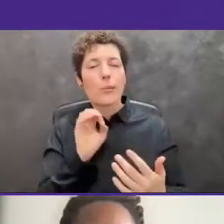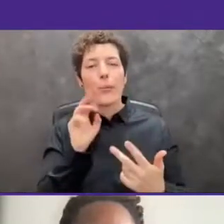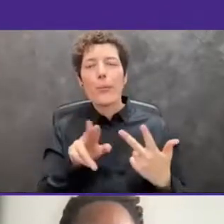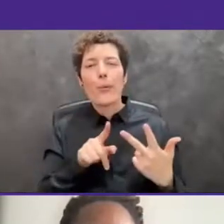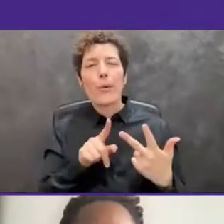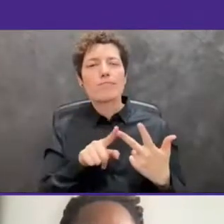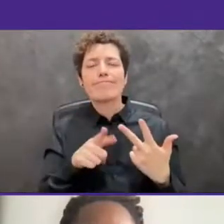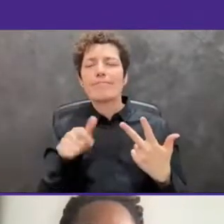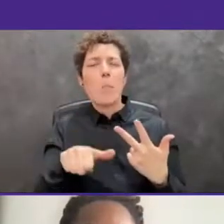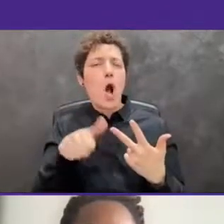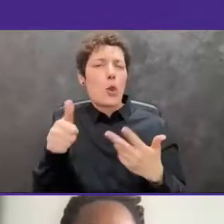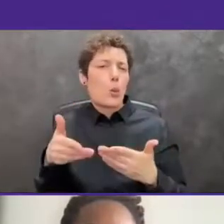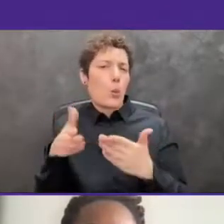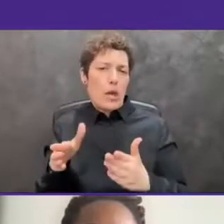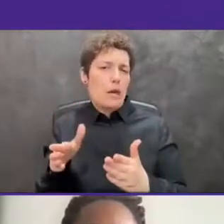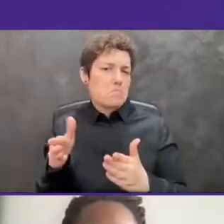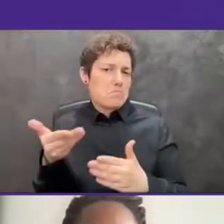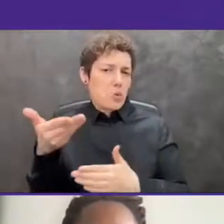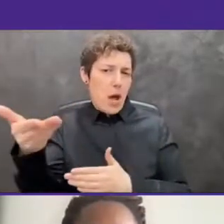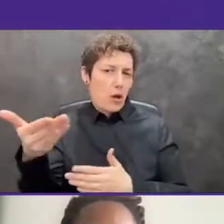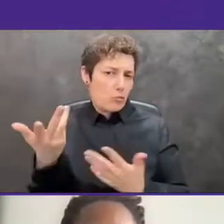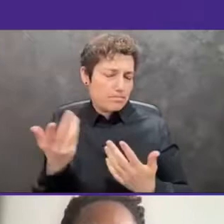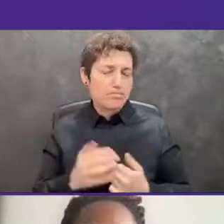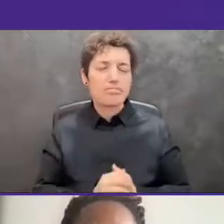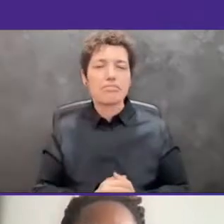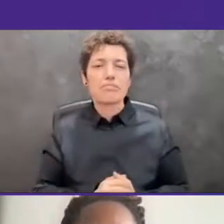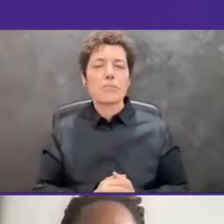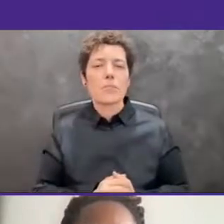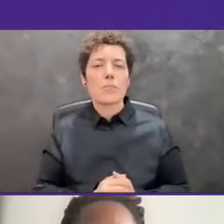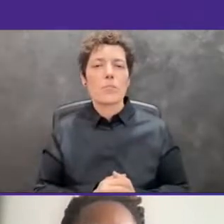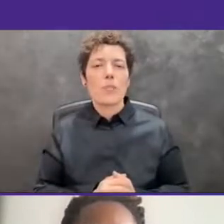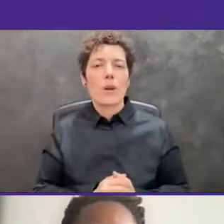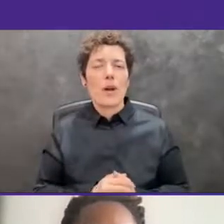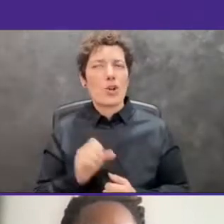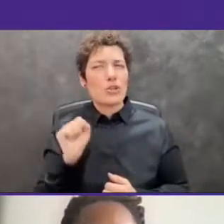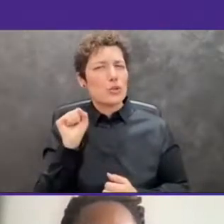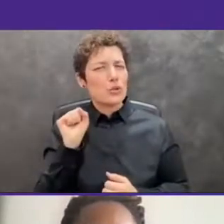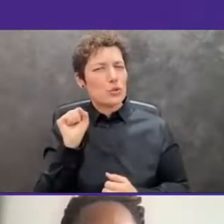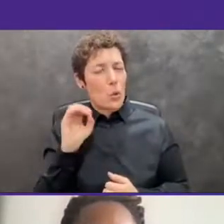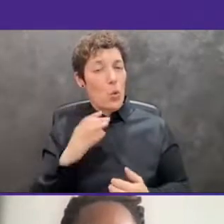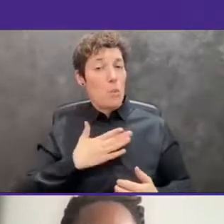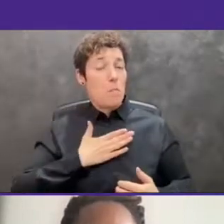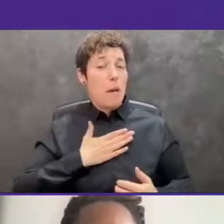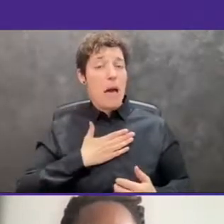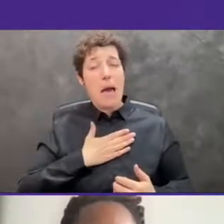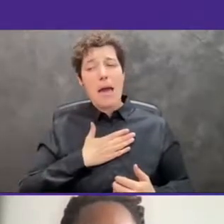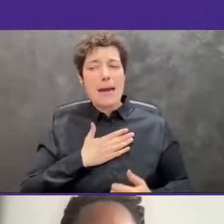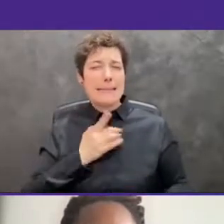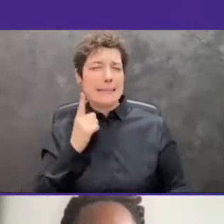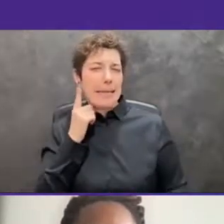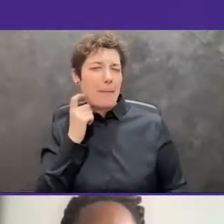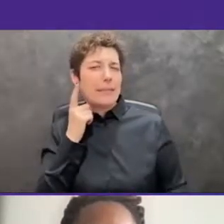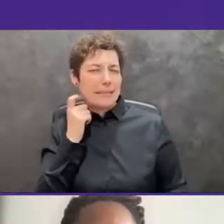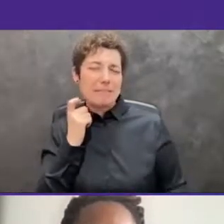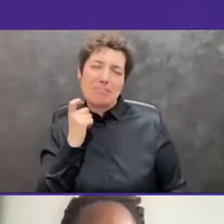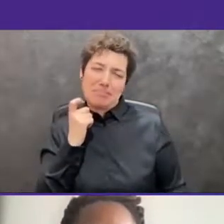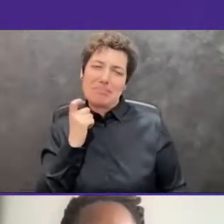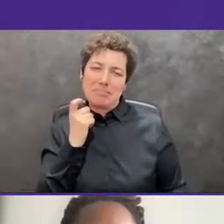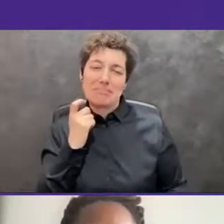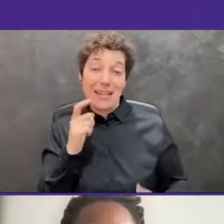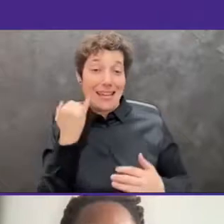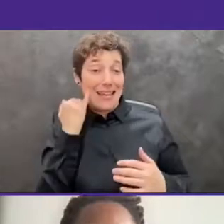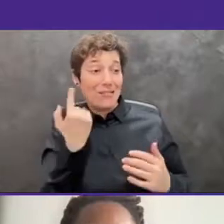or some other route. So I have to say I have a somewhat healthy skepticism of